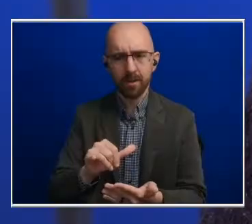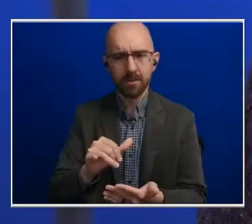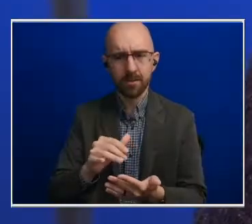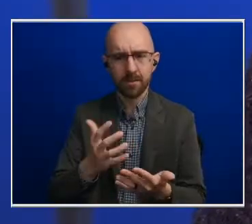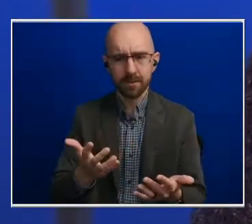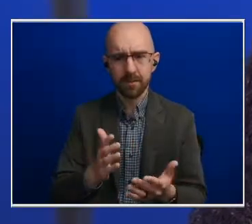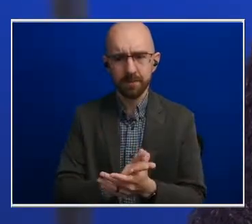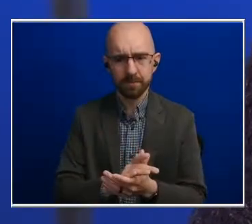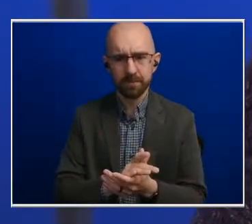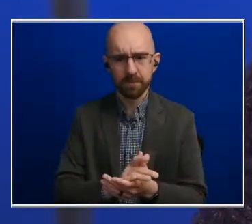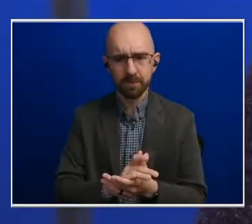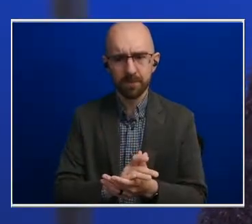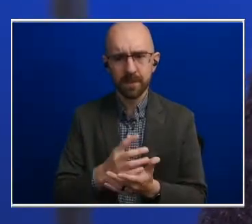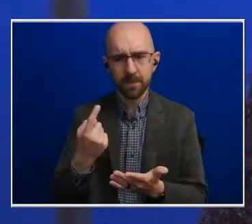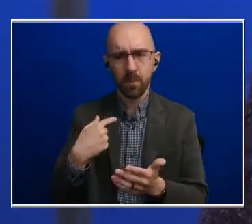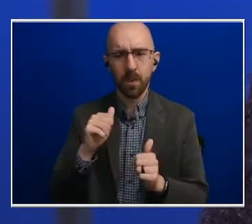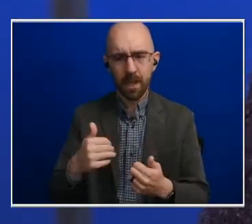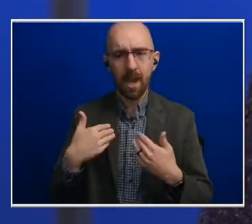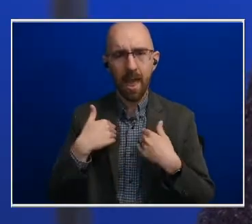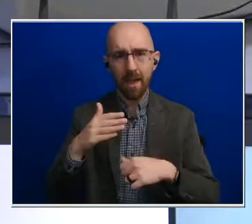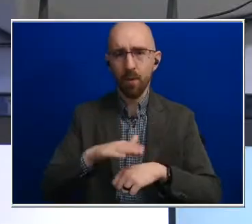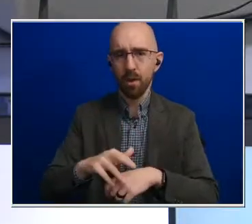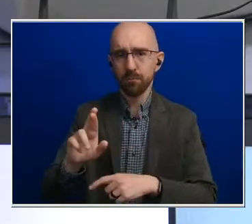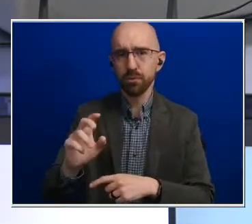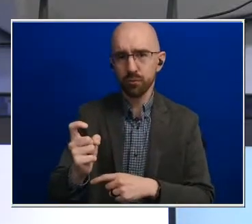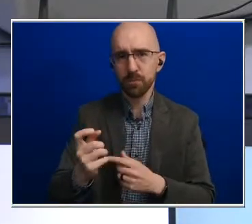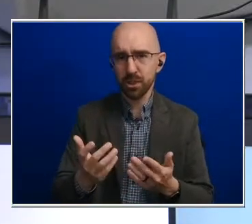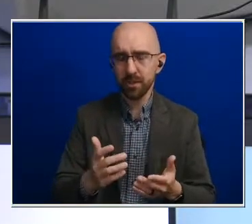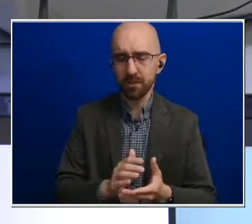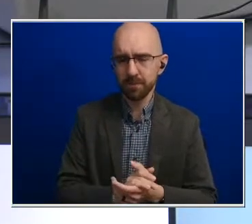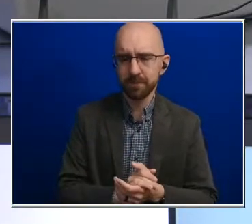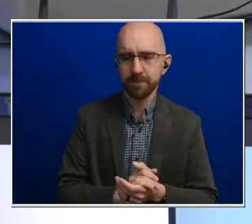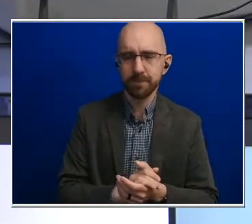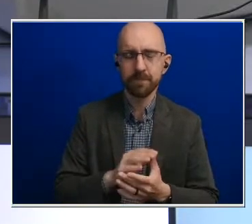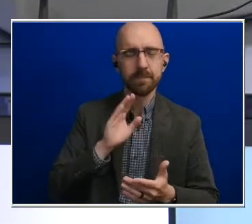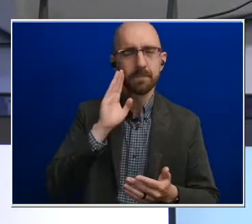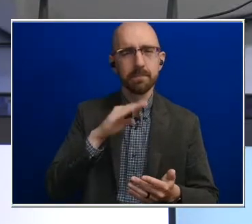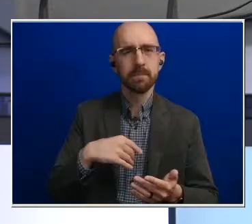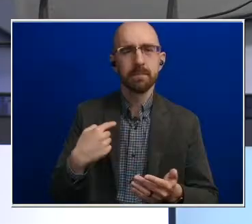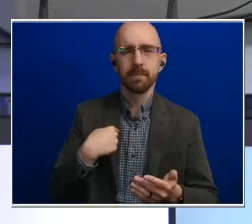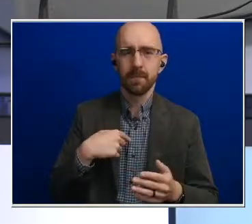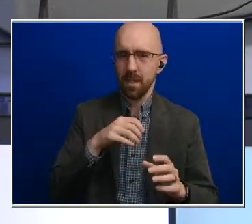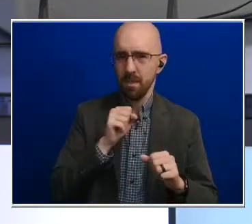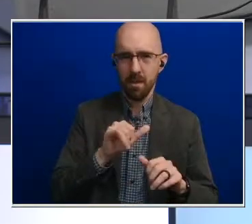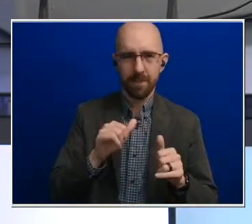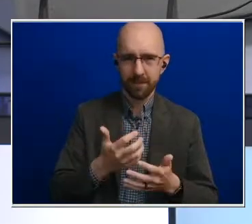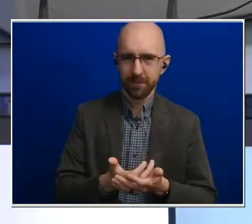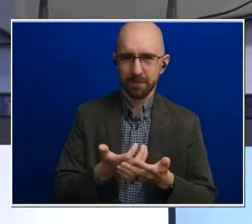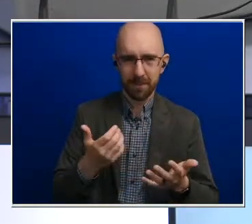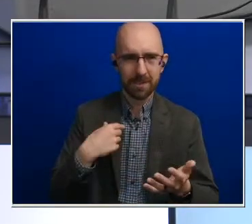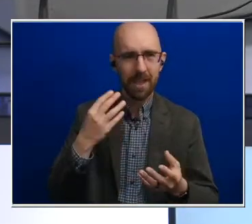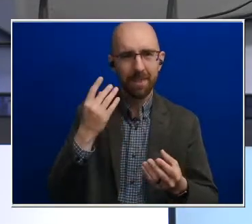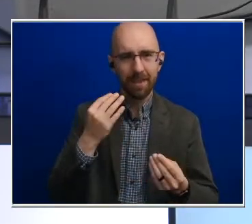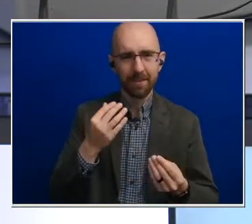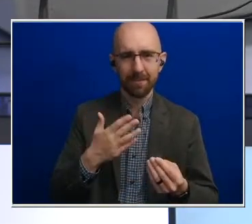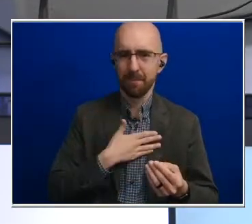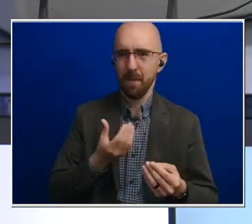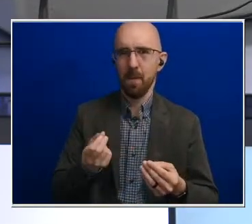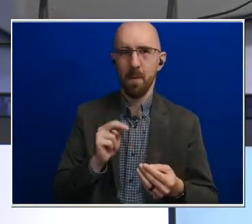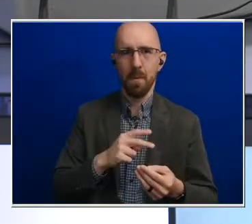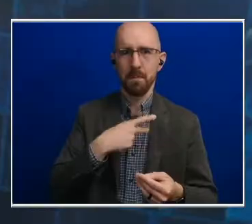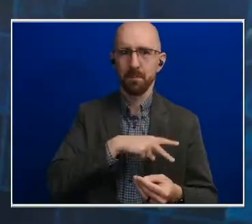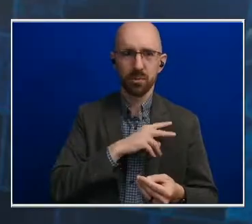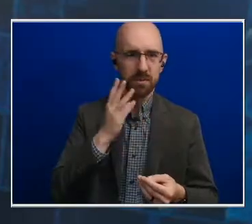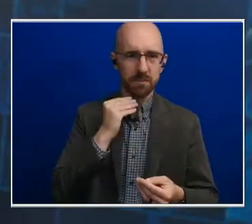something we can have on prescription. You know, I've loved this so much. I think about a lot of my own personal experiences. I've had the